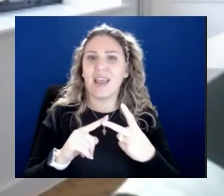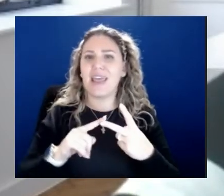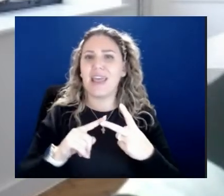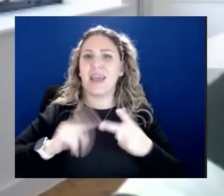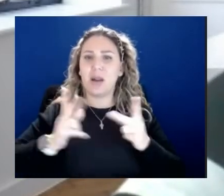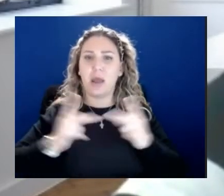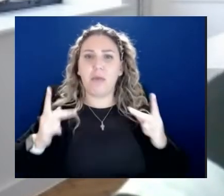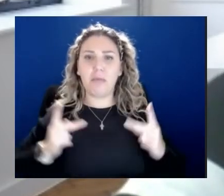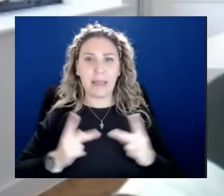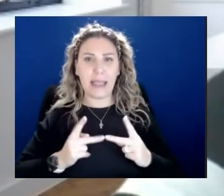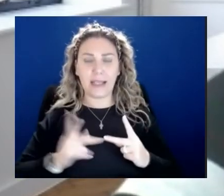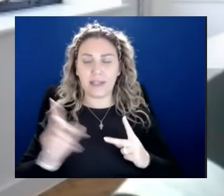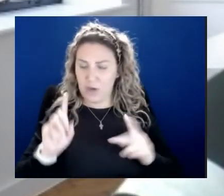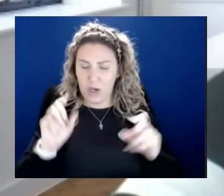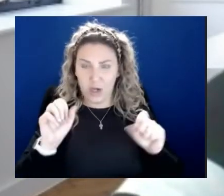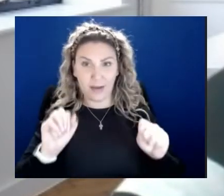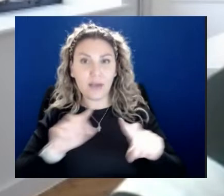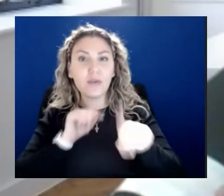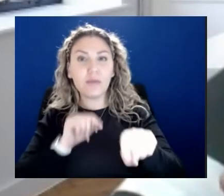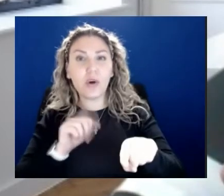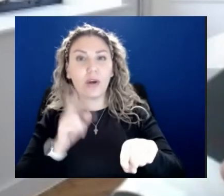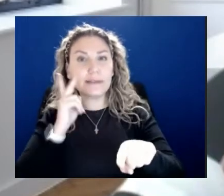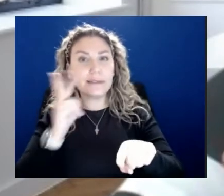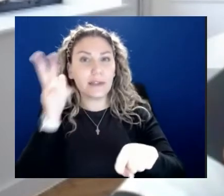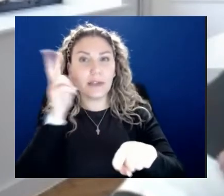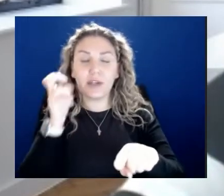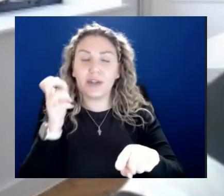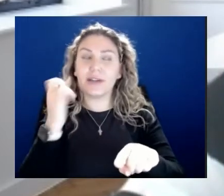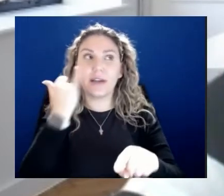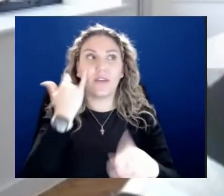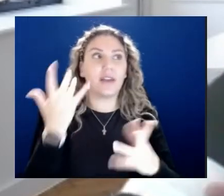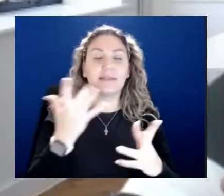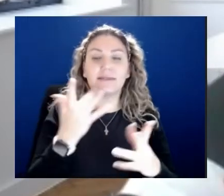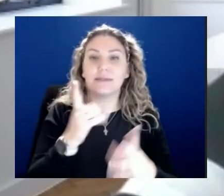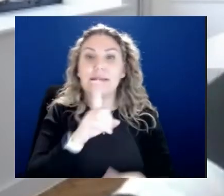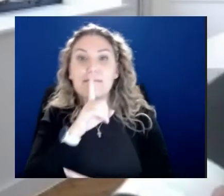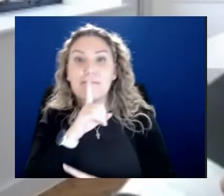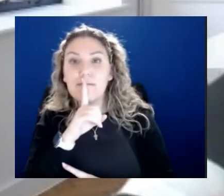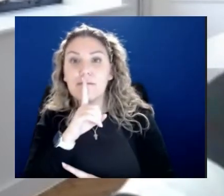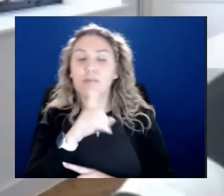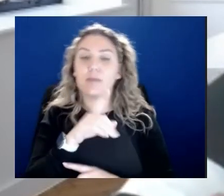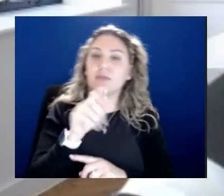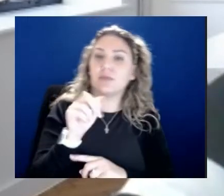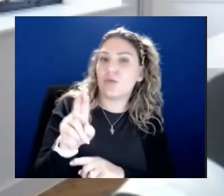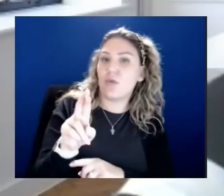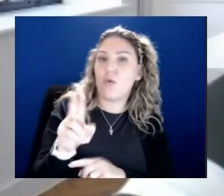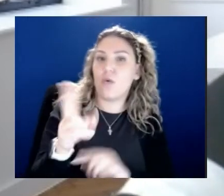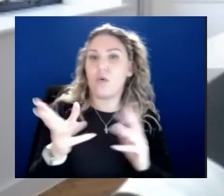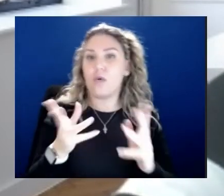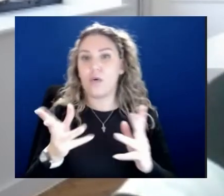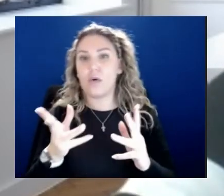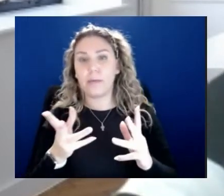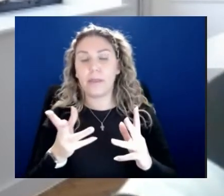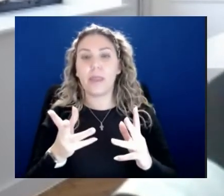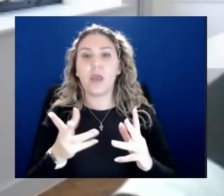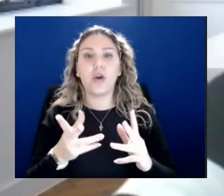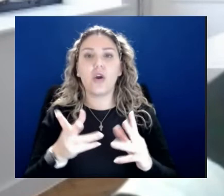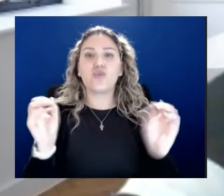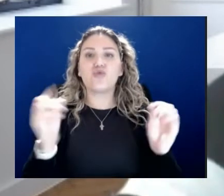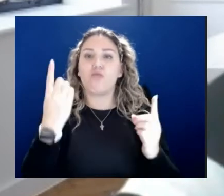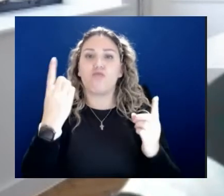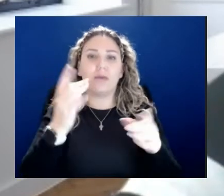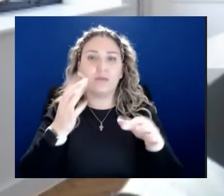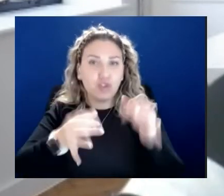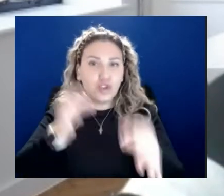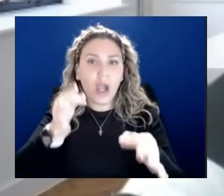report what they're seeing and hearing, whether it's anonymously or at least a judgment-free zone. And